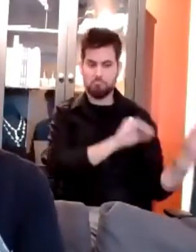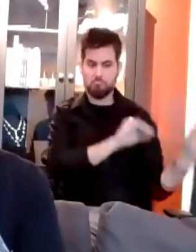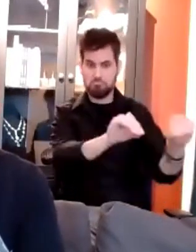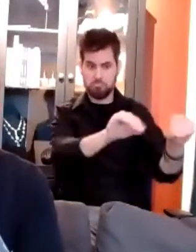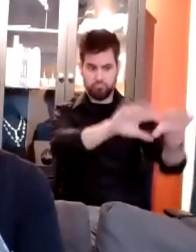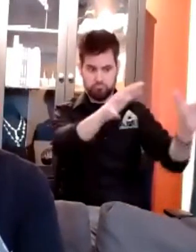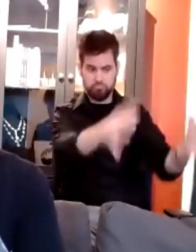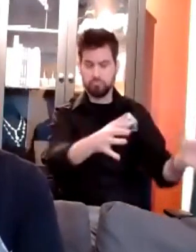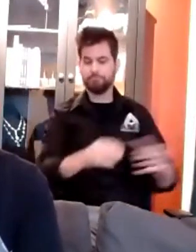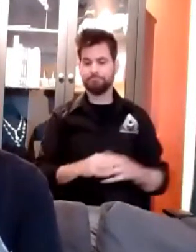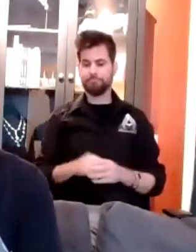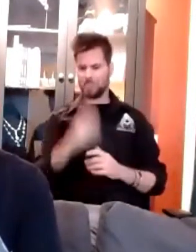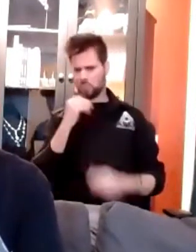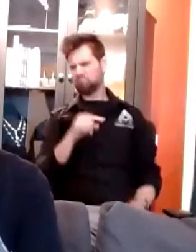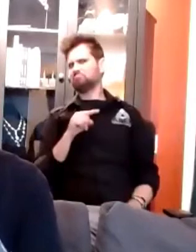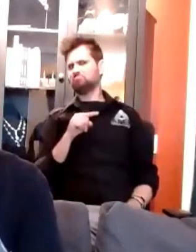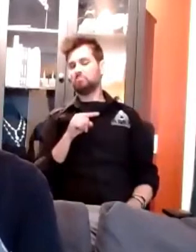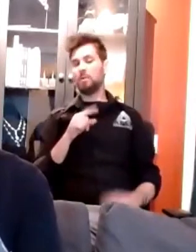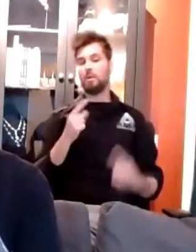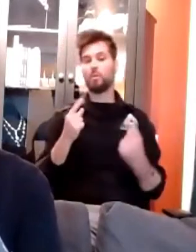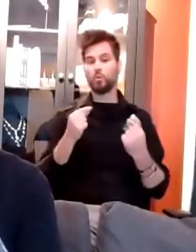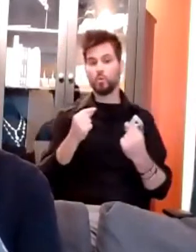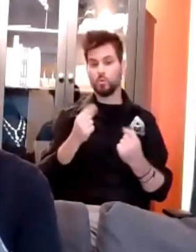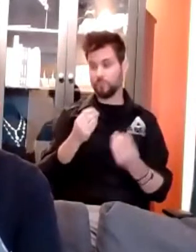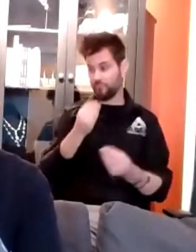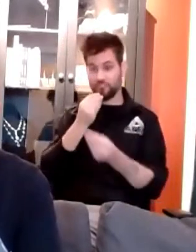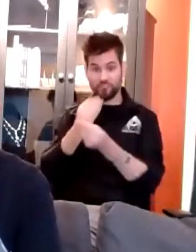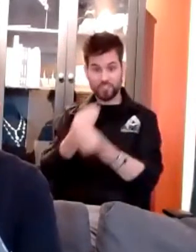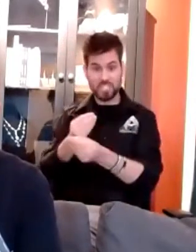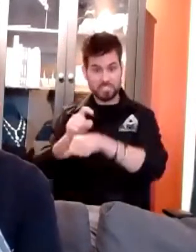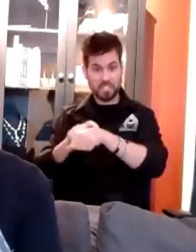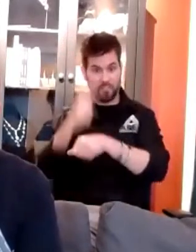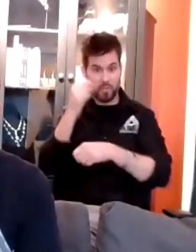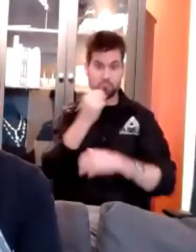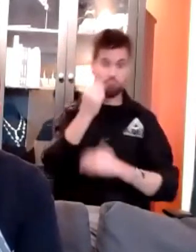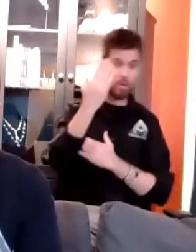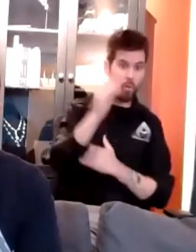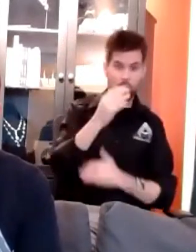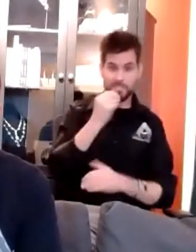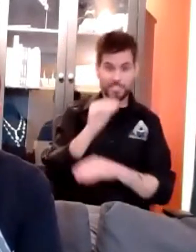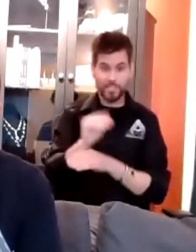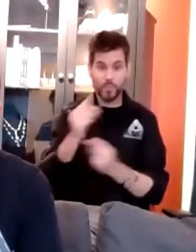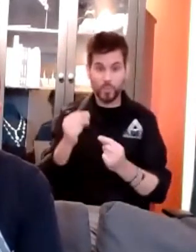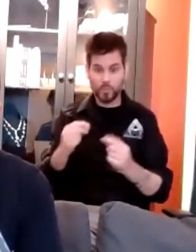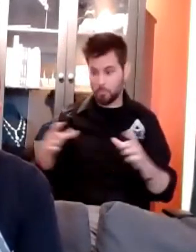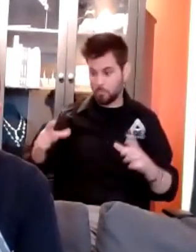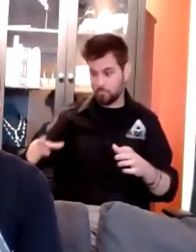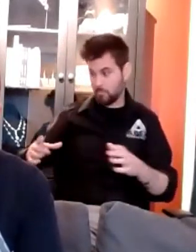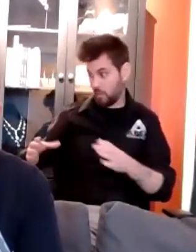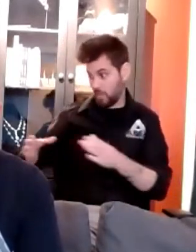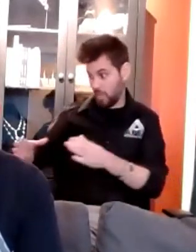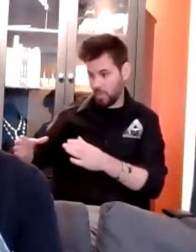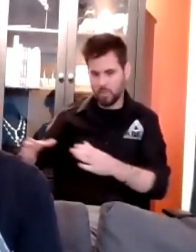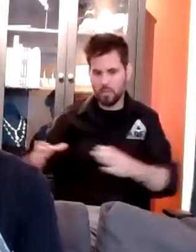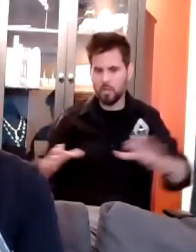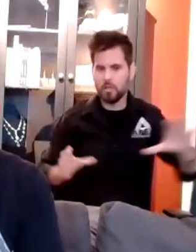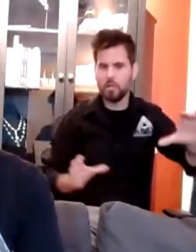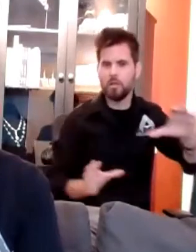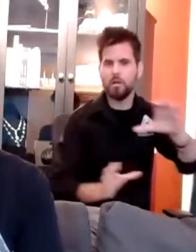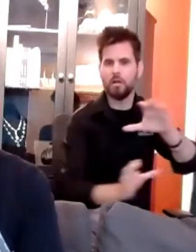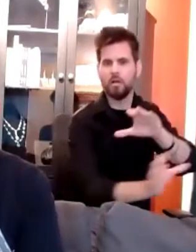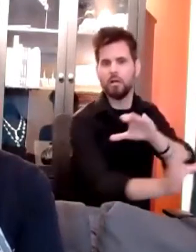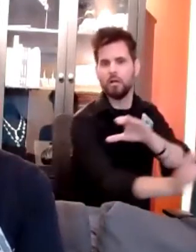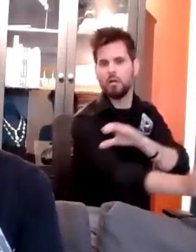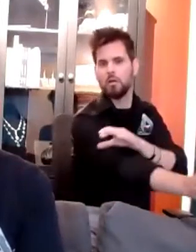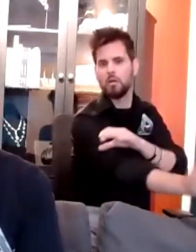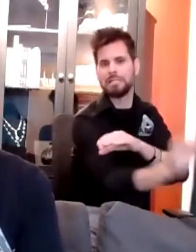in crates. Thor and Loki, we raised from puppies, so they were used to crates. And then we started really experimenting with Riggs,